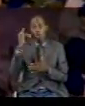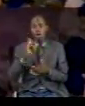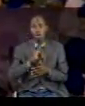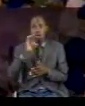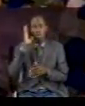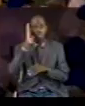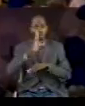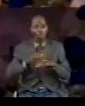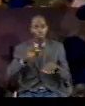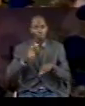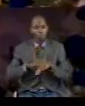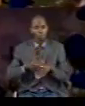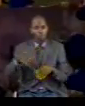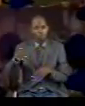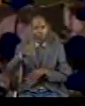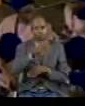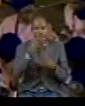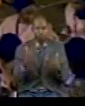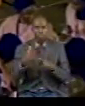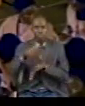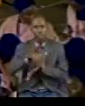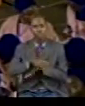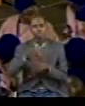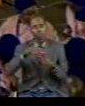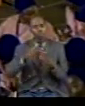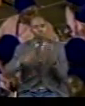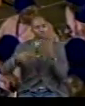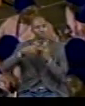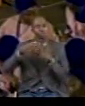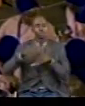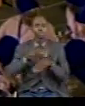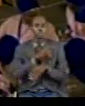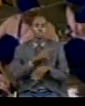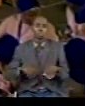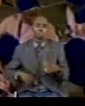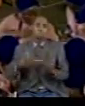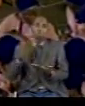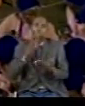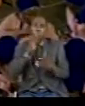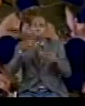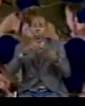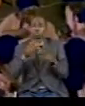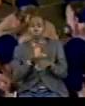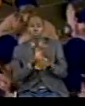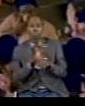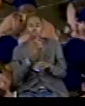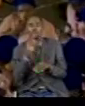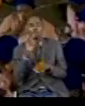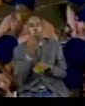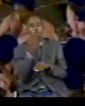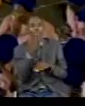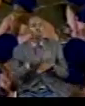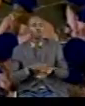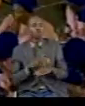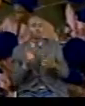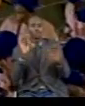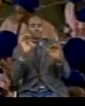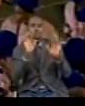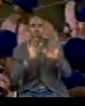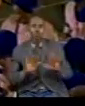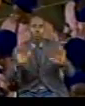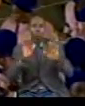Lord. Maybe you go to church, but you only go on Sunday. During the week, it's like you're